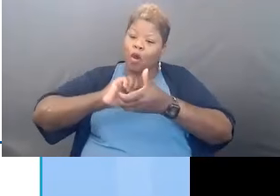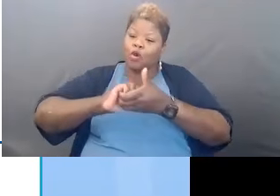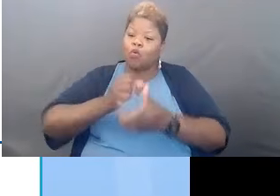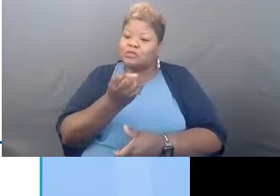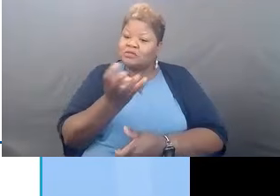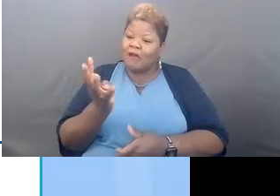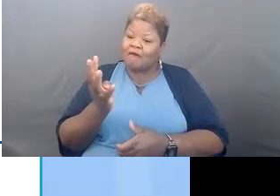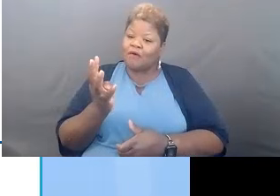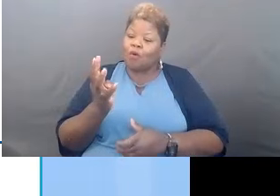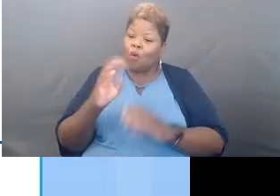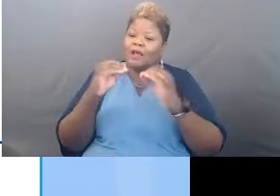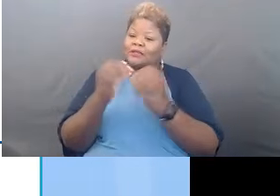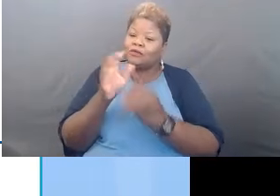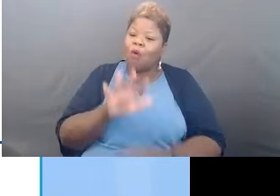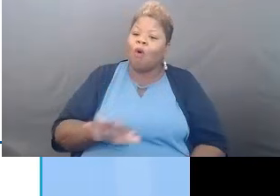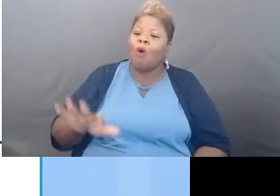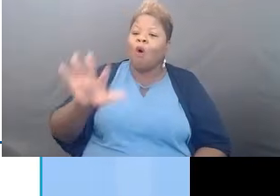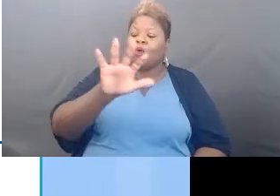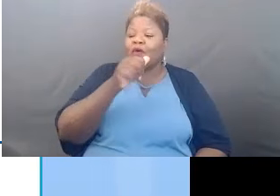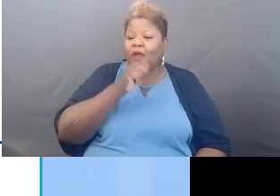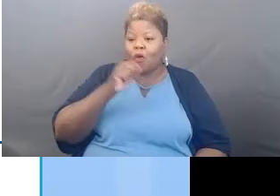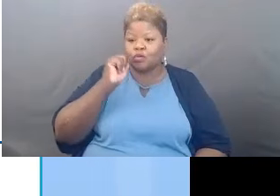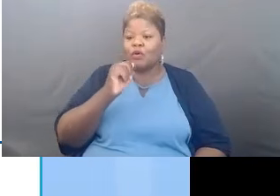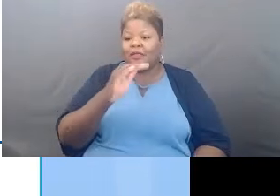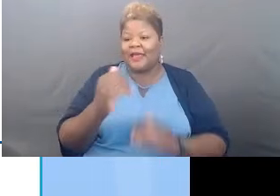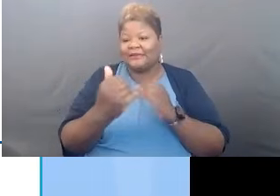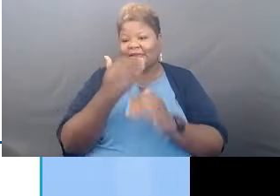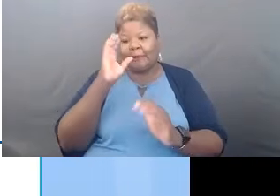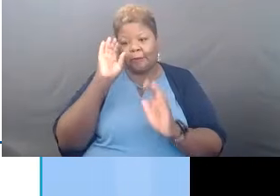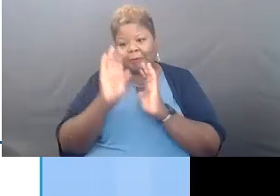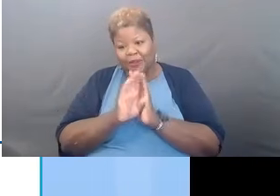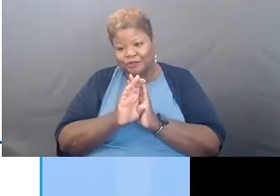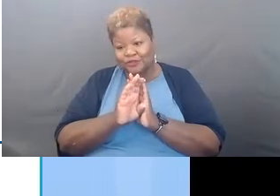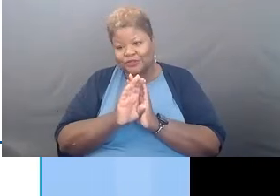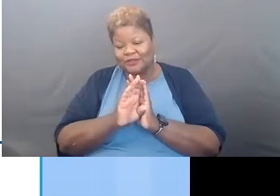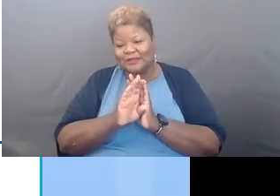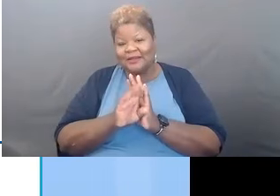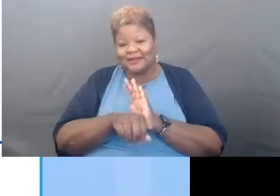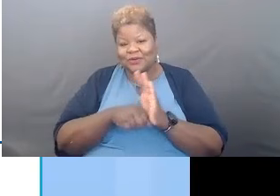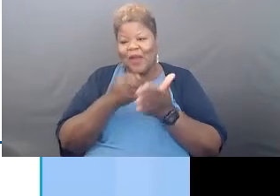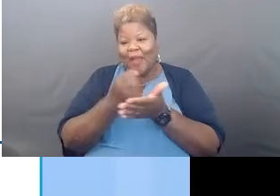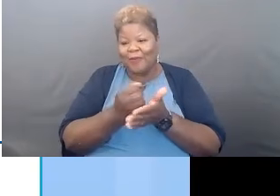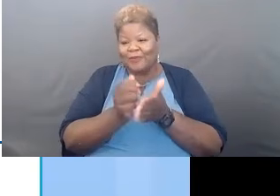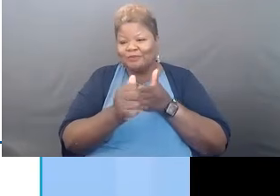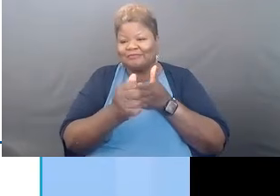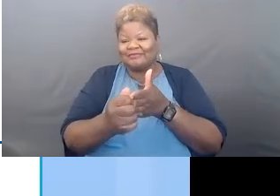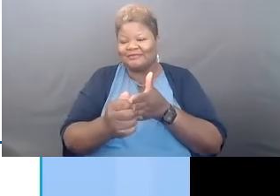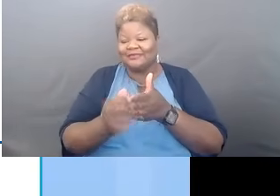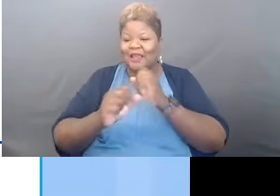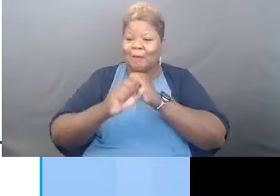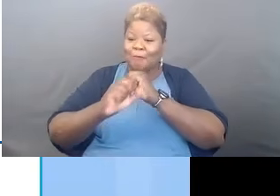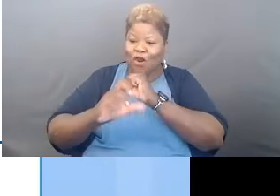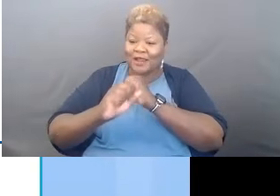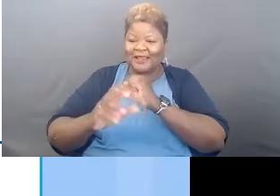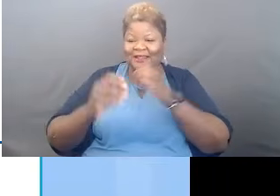organizations across Arizona, and they sent in pictures to basically be featured in our marketing